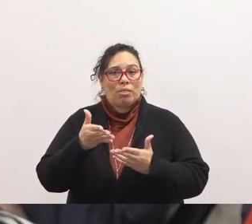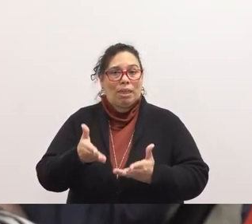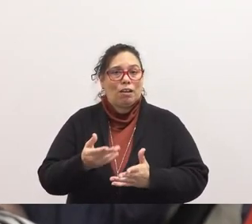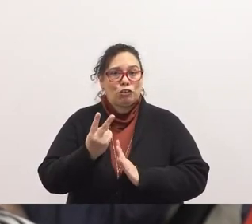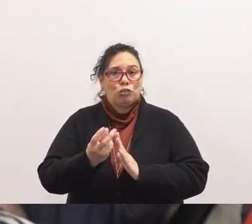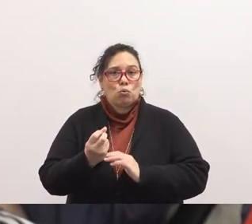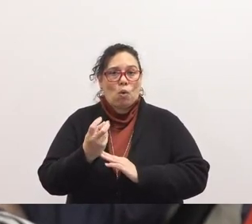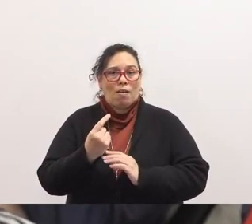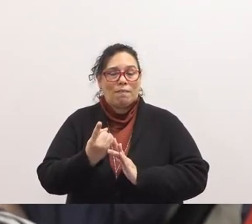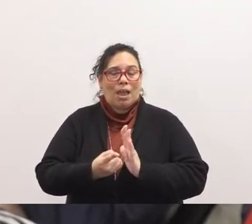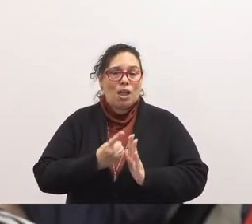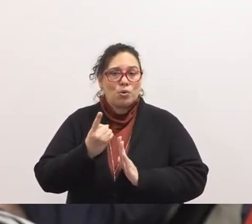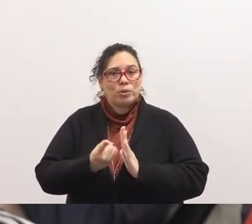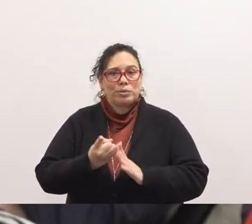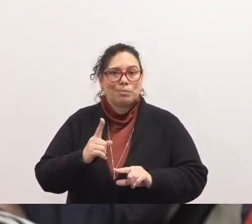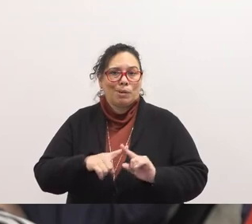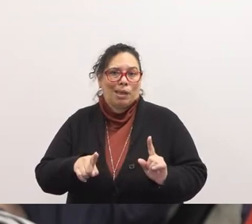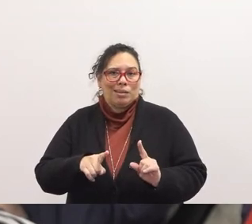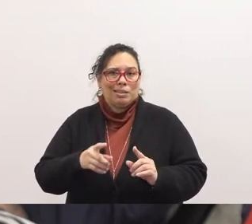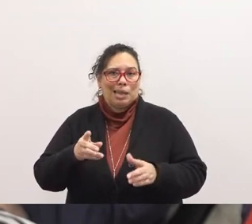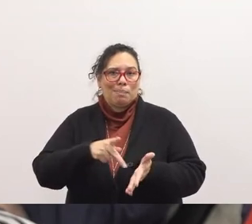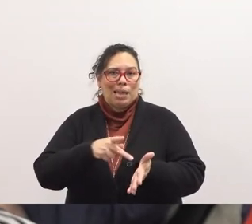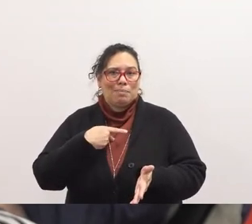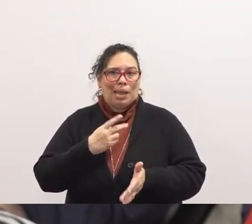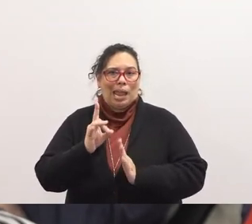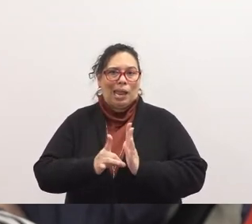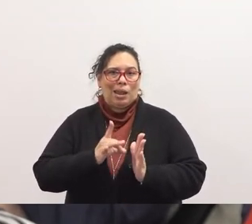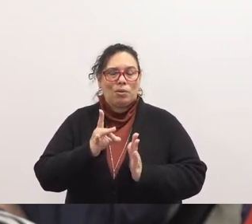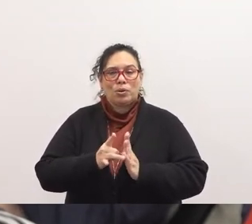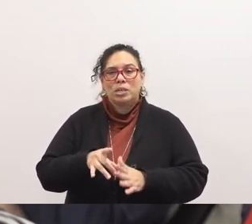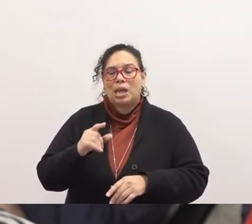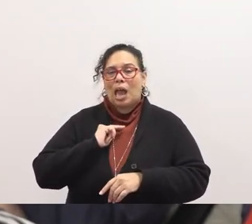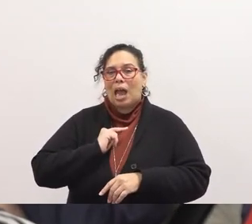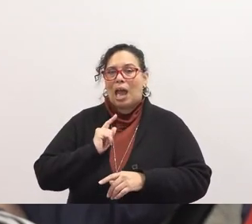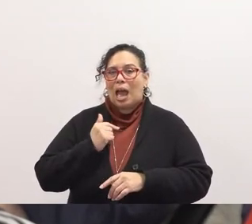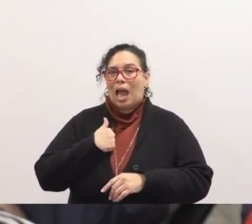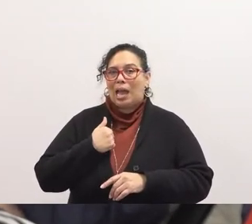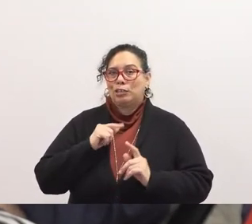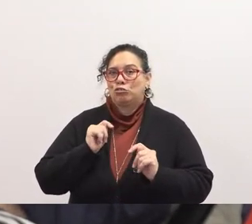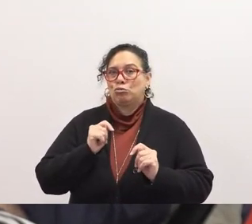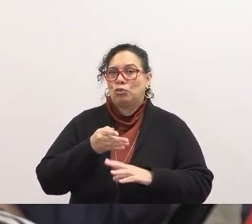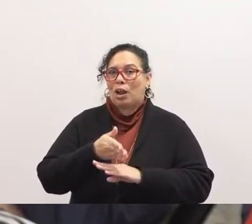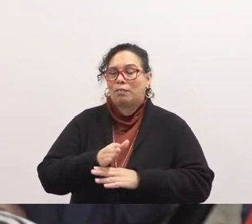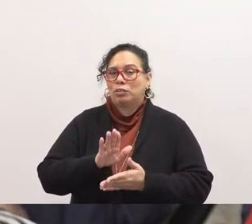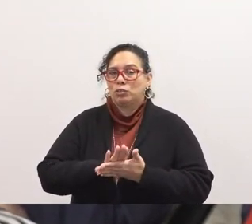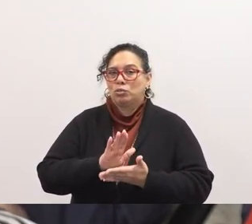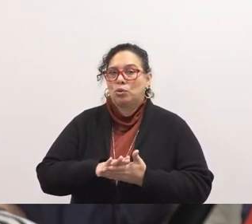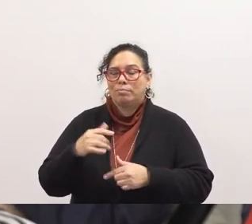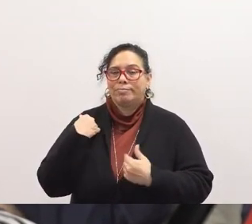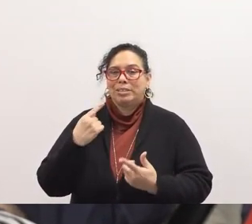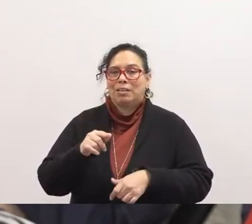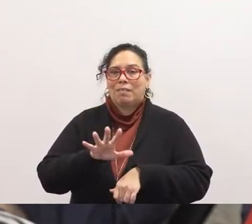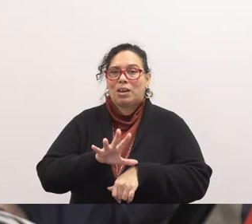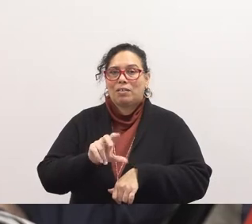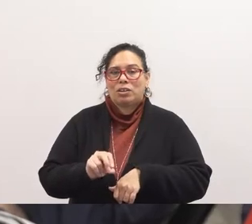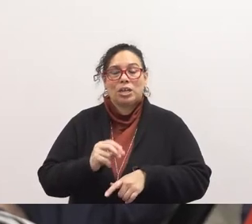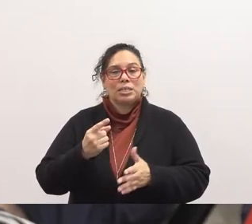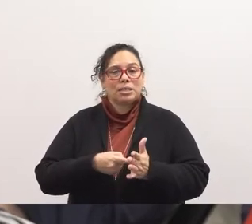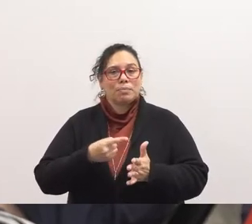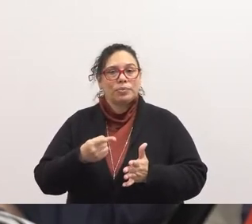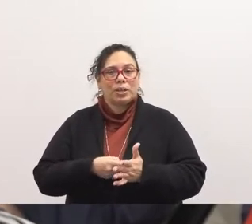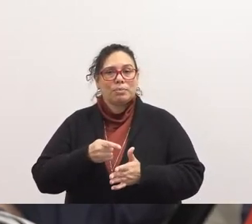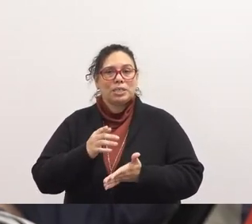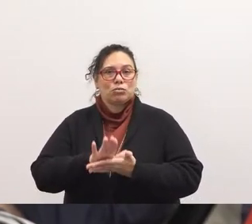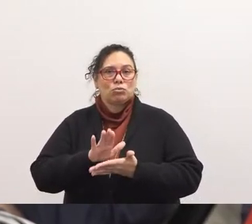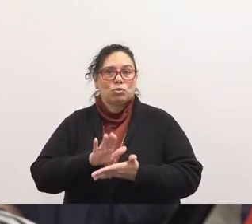also provide tutoring after school, and I'm regularly available to my students until 5:30 p.m. On occasion, I am at school until 10, depending on